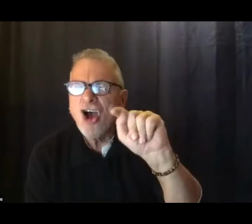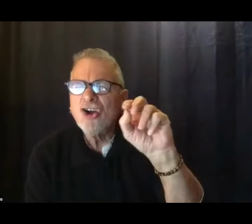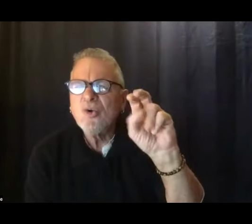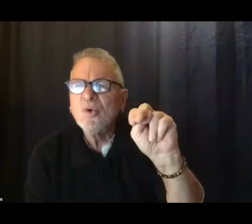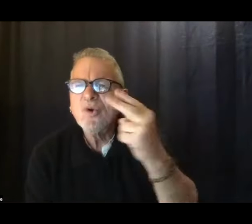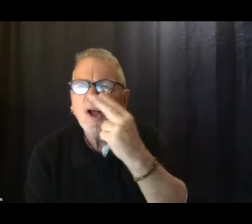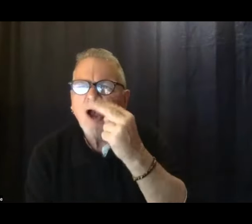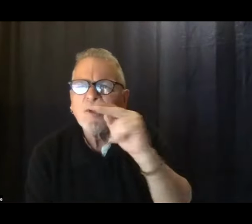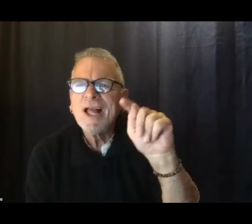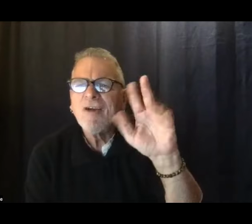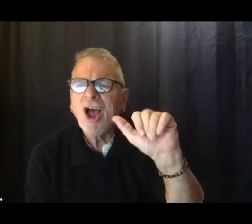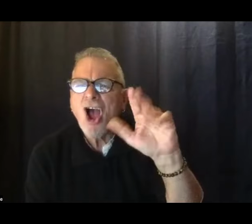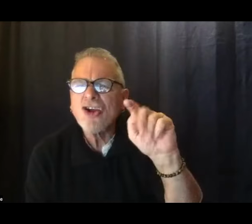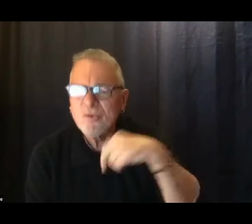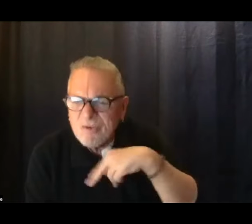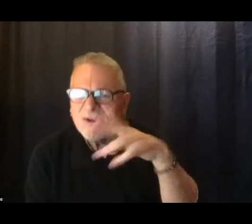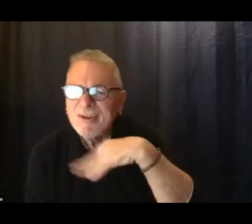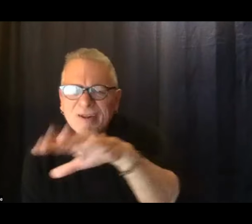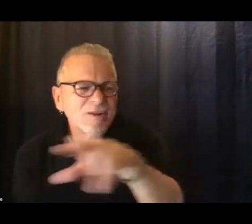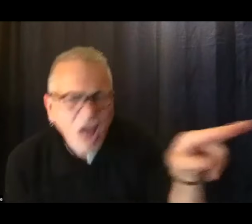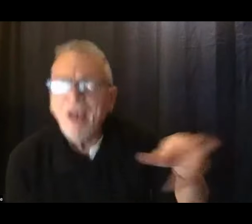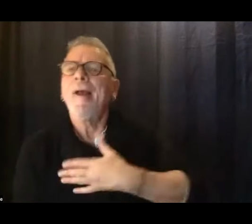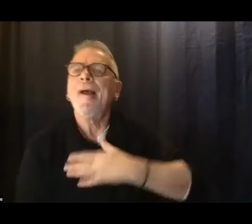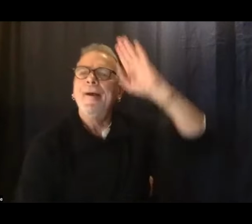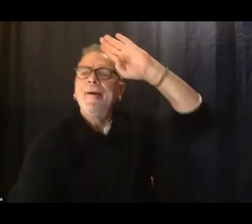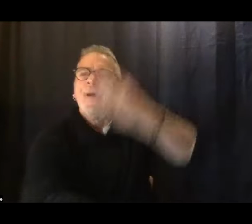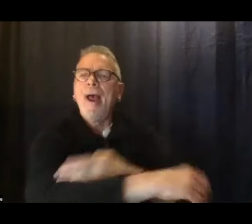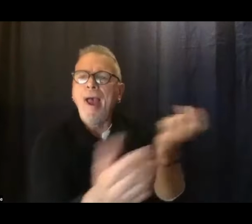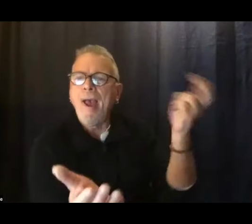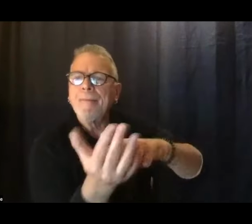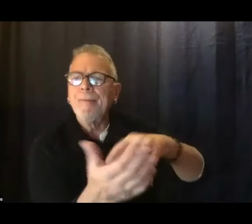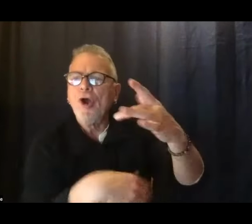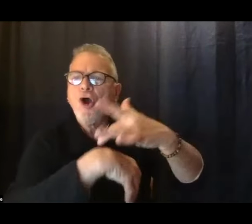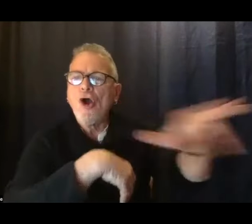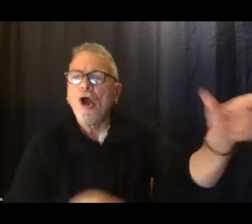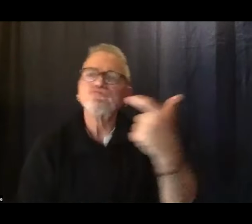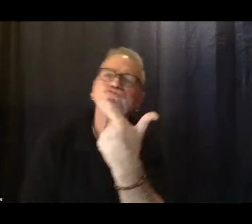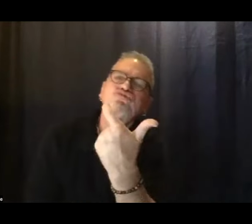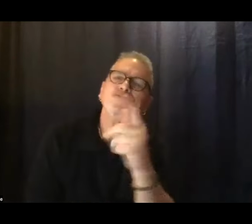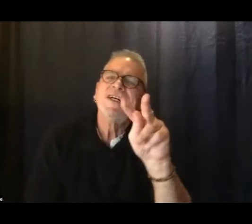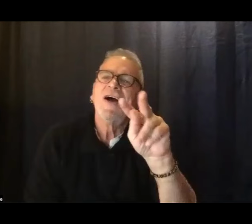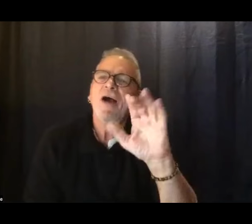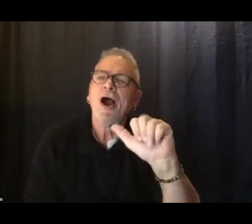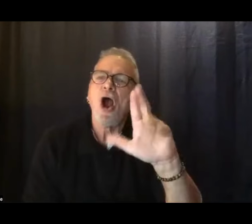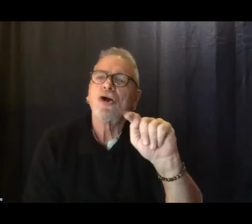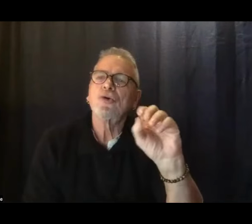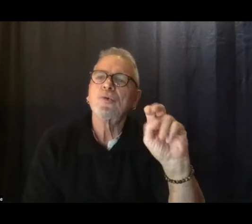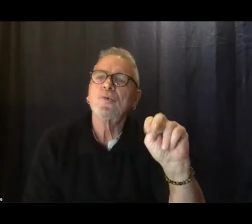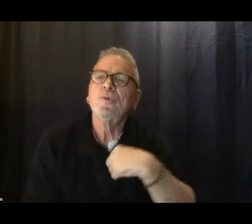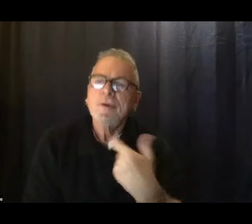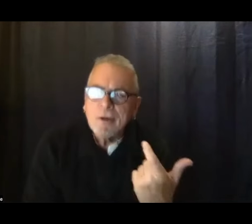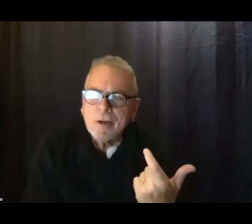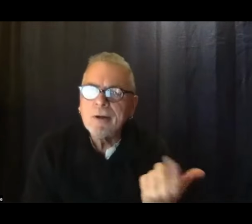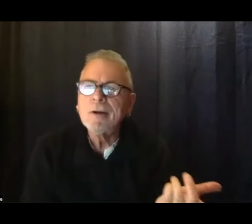So, got up in the morning, I saw the TV was on. I saw there's some cartoons. And sure enough, my son had gotten up early and he